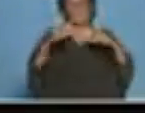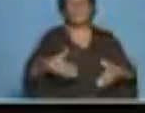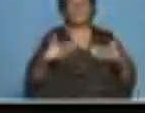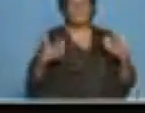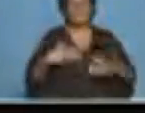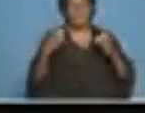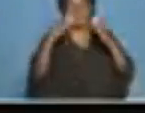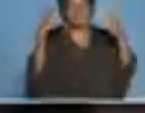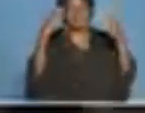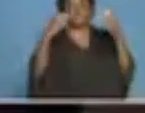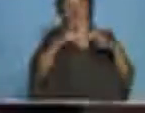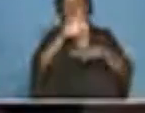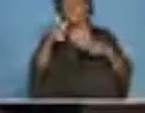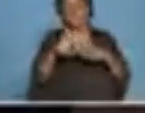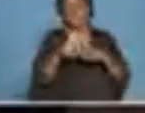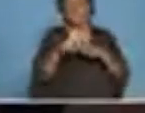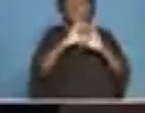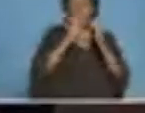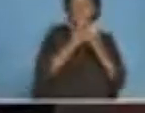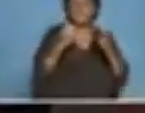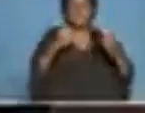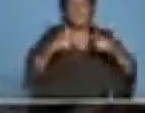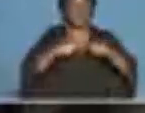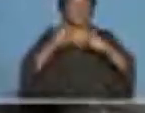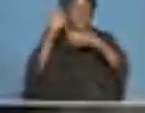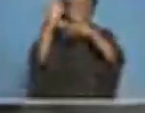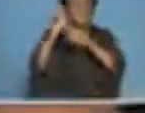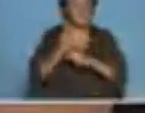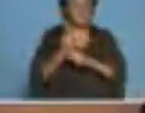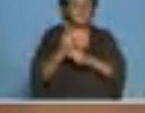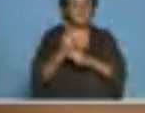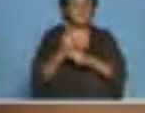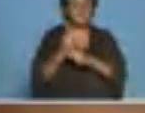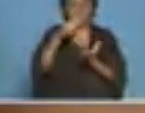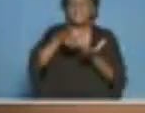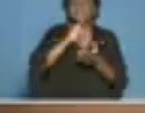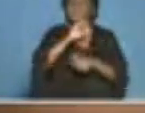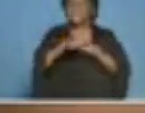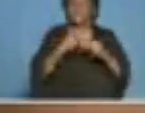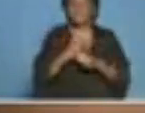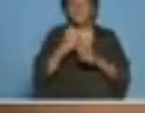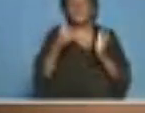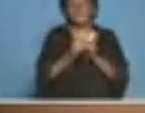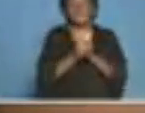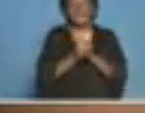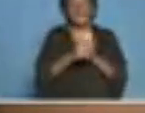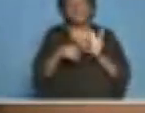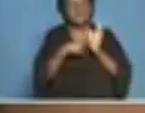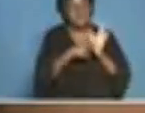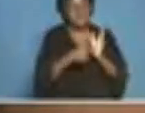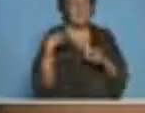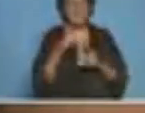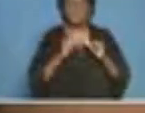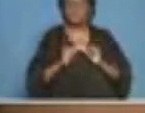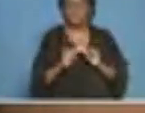and celebrate all the club has accomplished. This is a year that marks our continued work within the community,